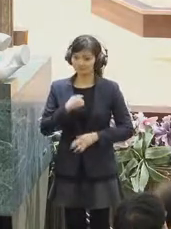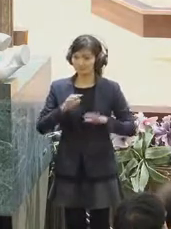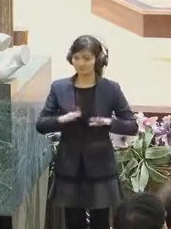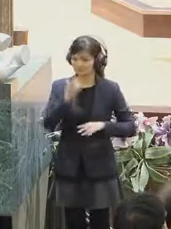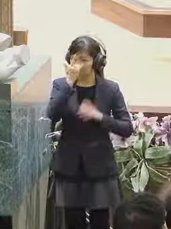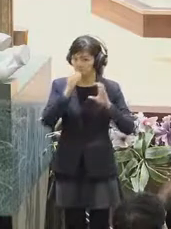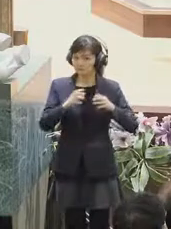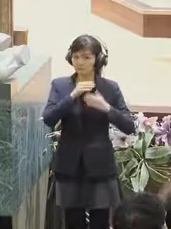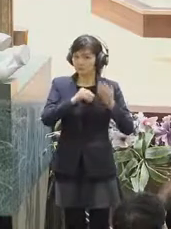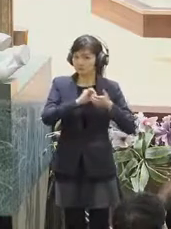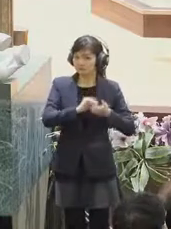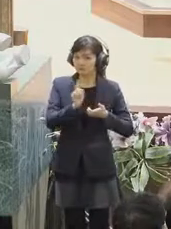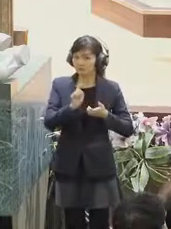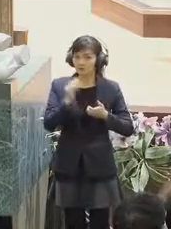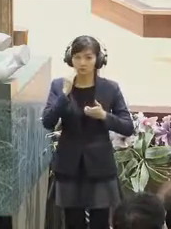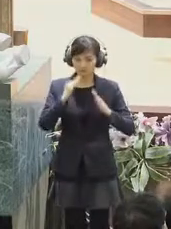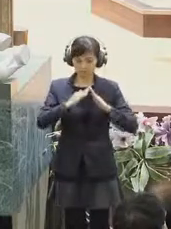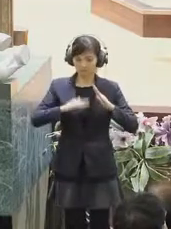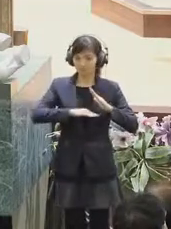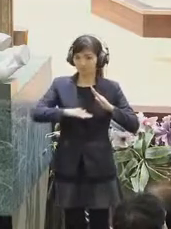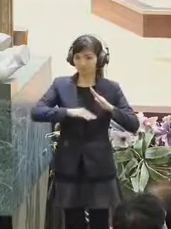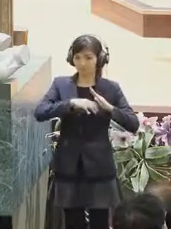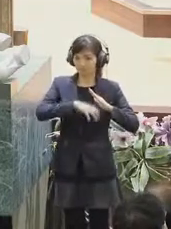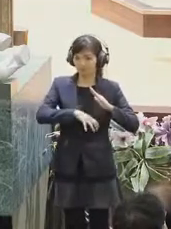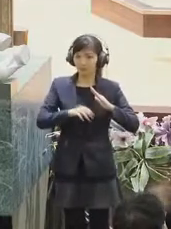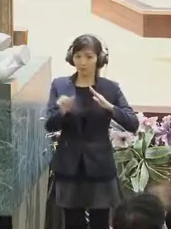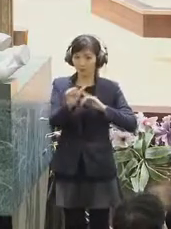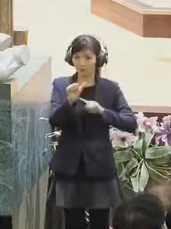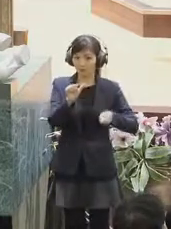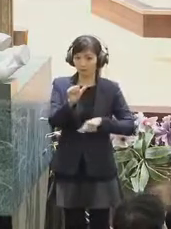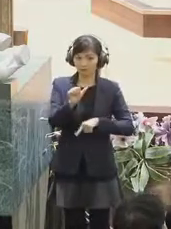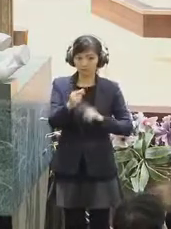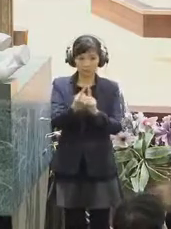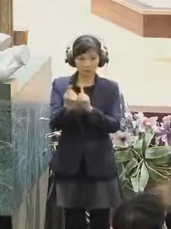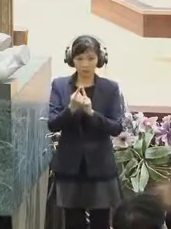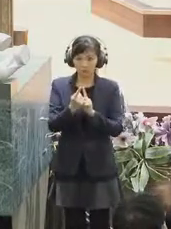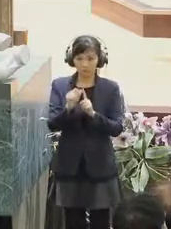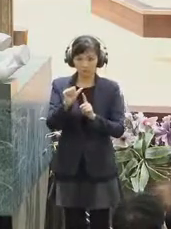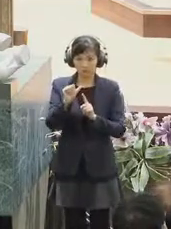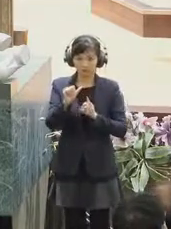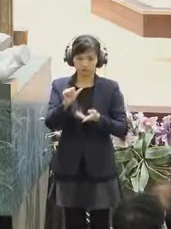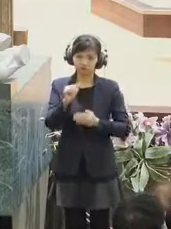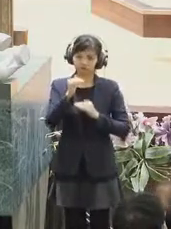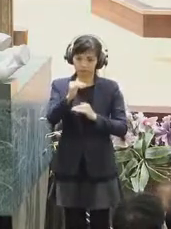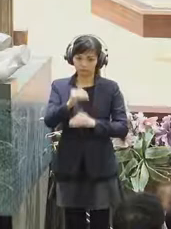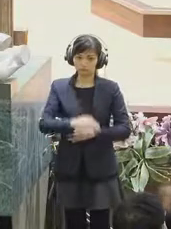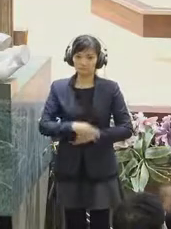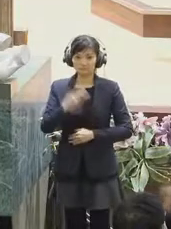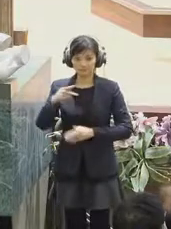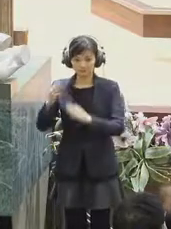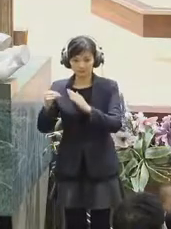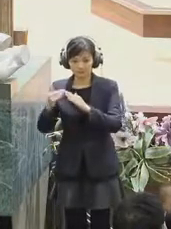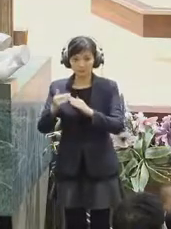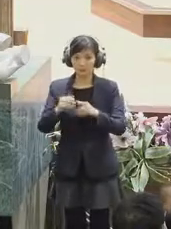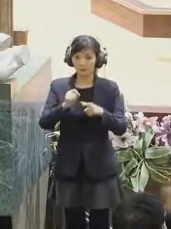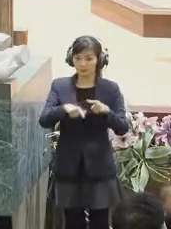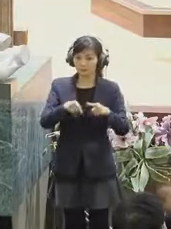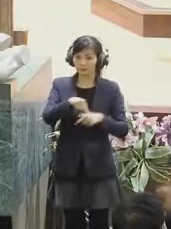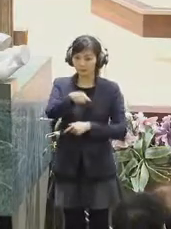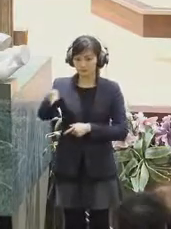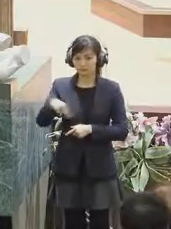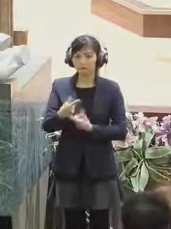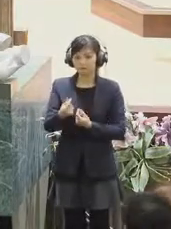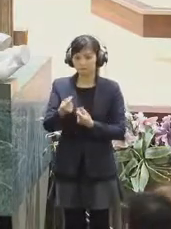had to be closed due to the outbreak of the virus, and many businesses, especially small businesses, are